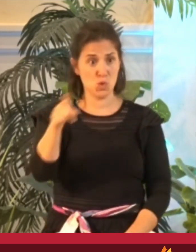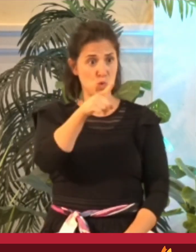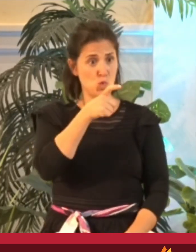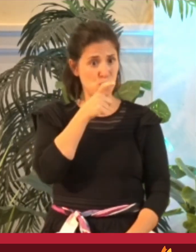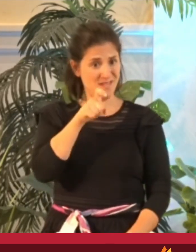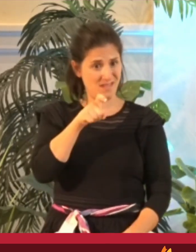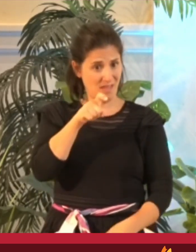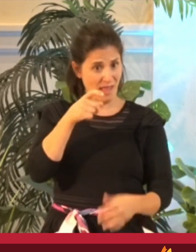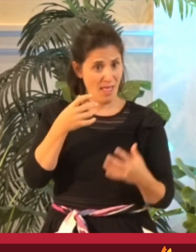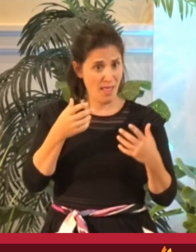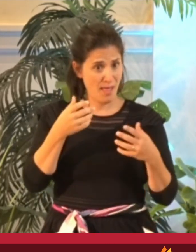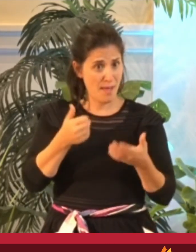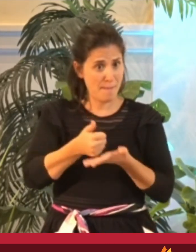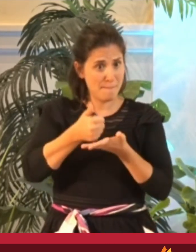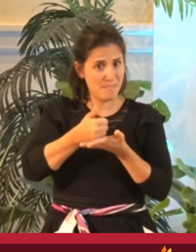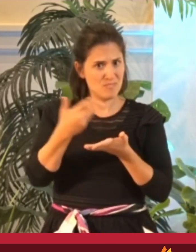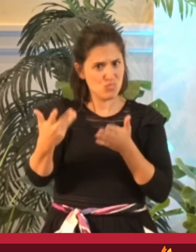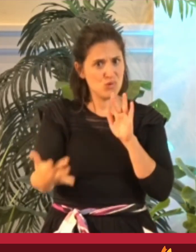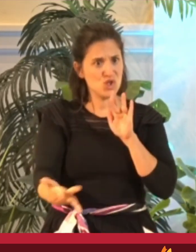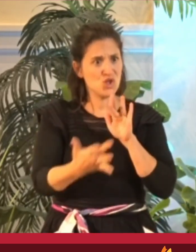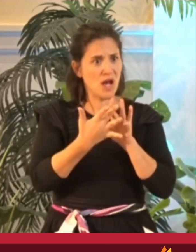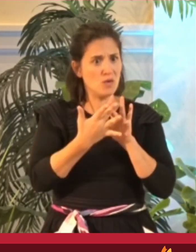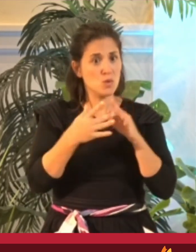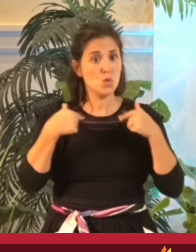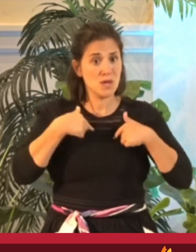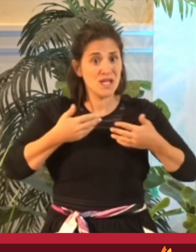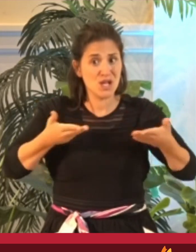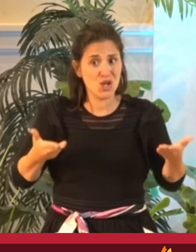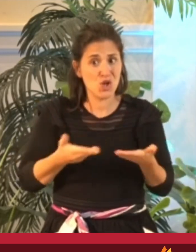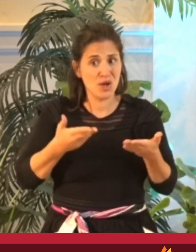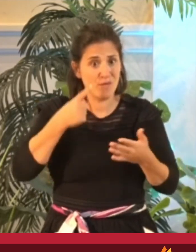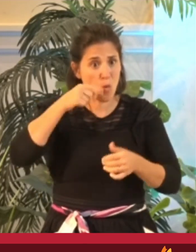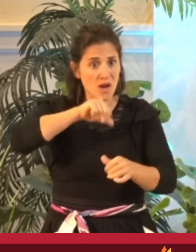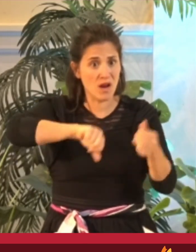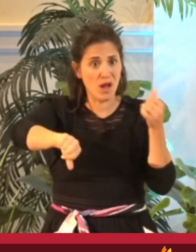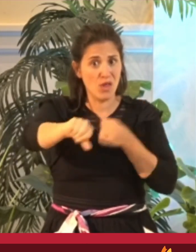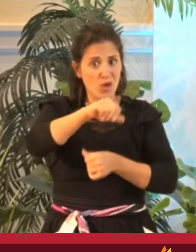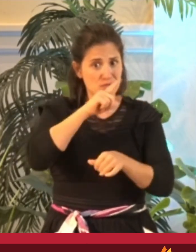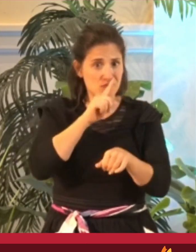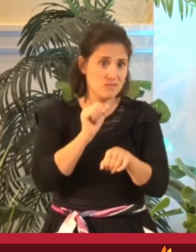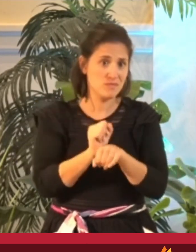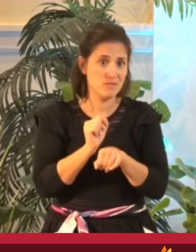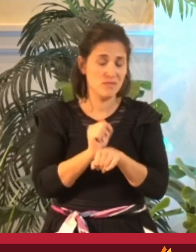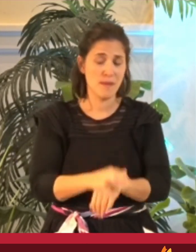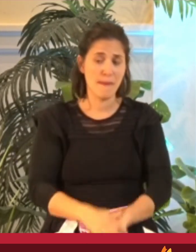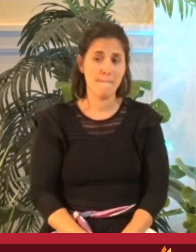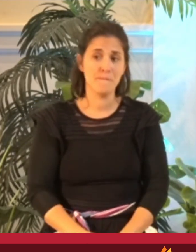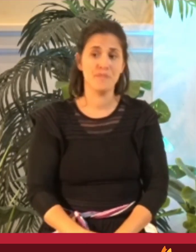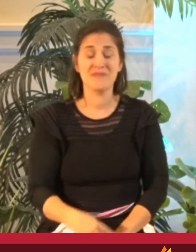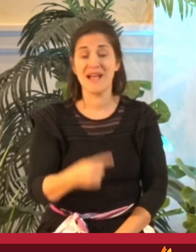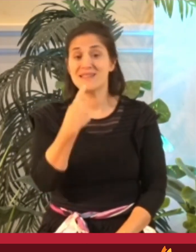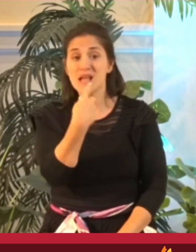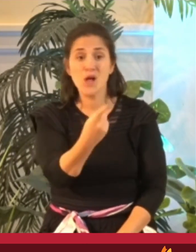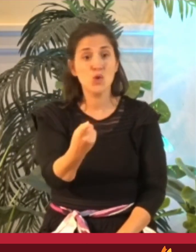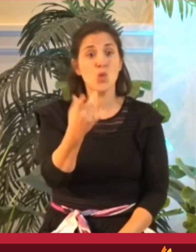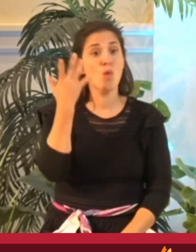we are here for one another. I say that because in our